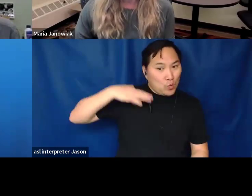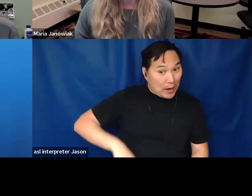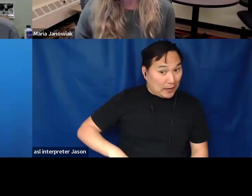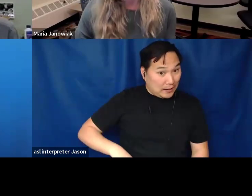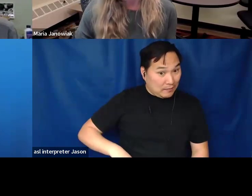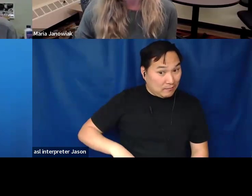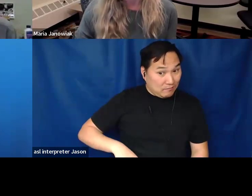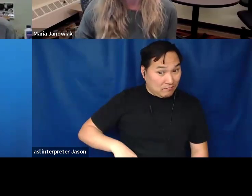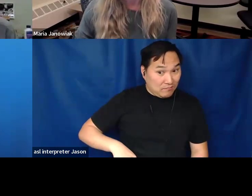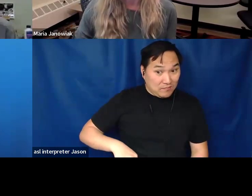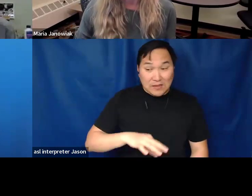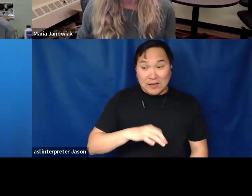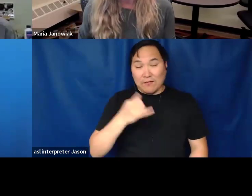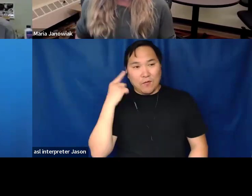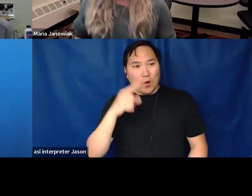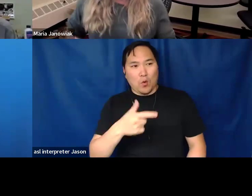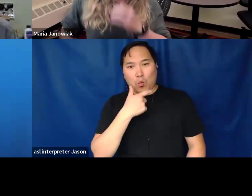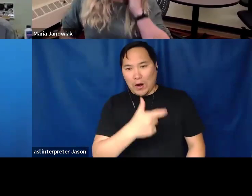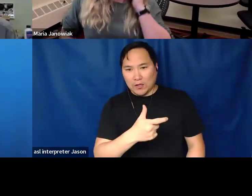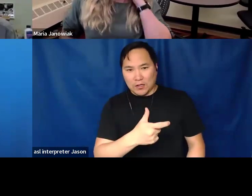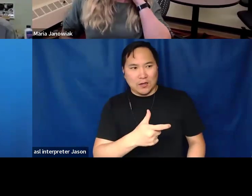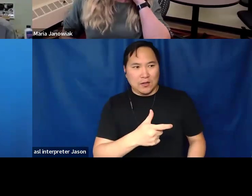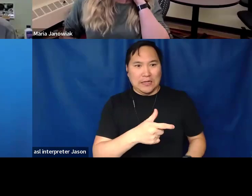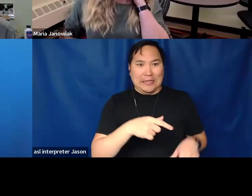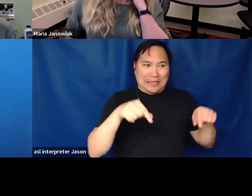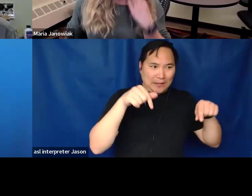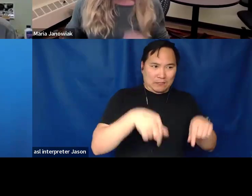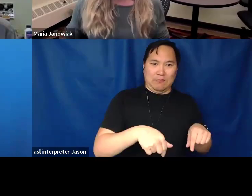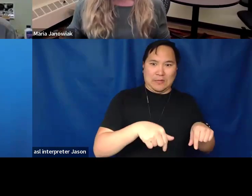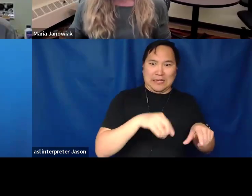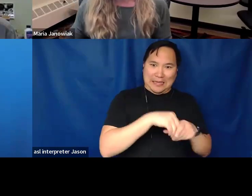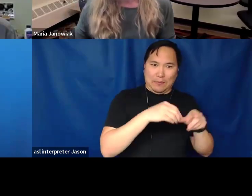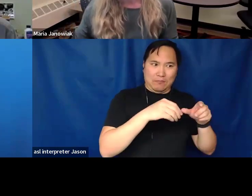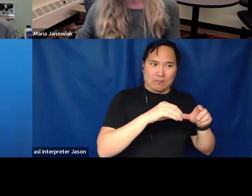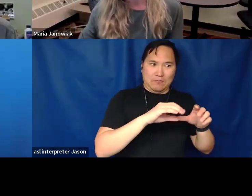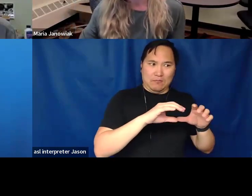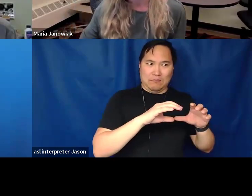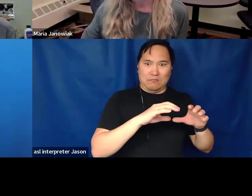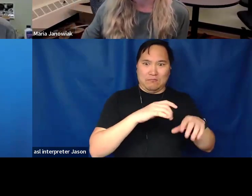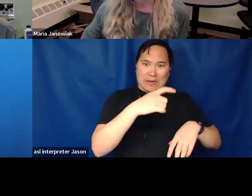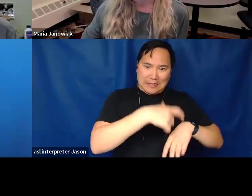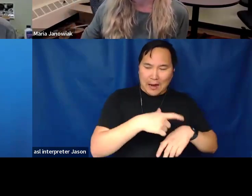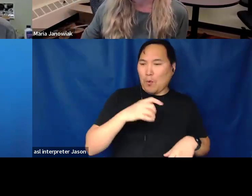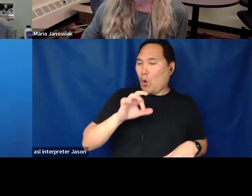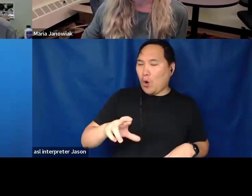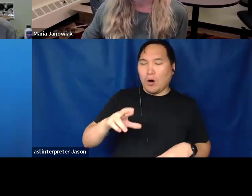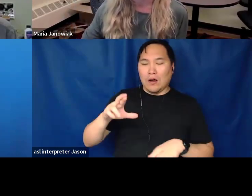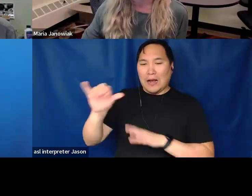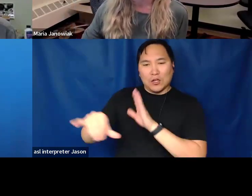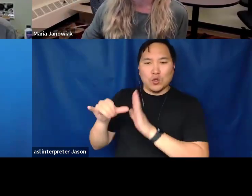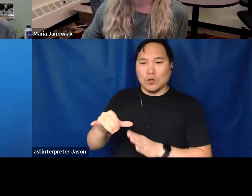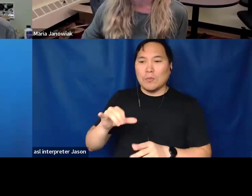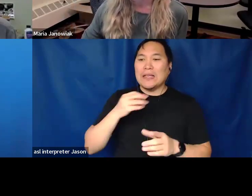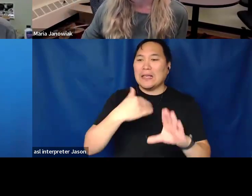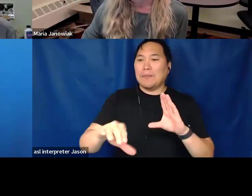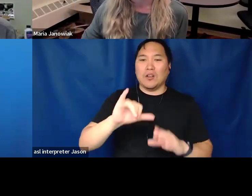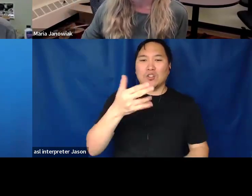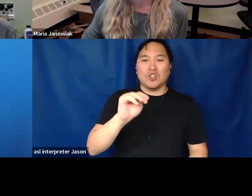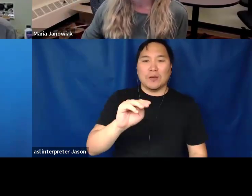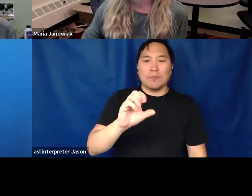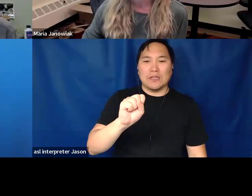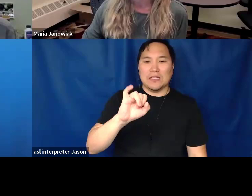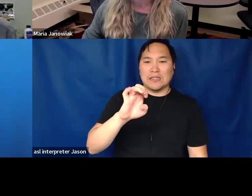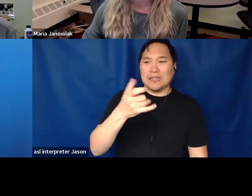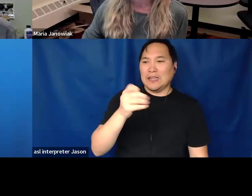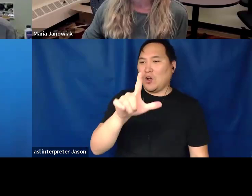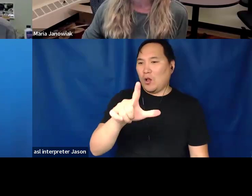webinars and also watching the ones on YouTube, make sure to email Jim Siegel. His email was